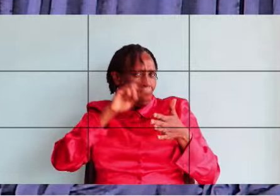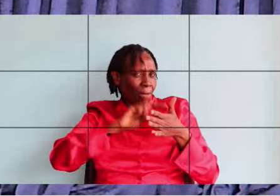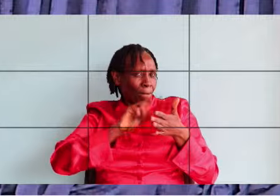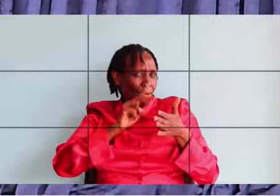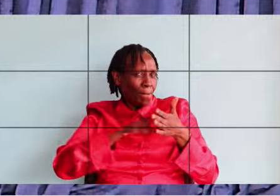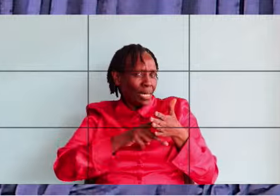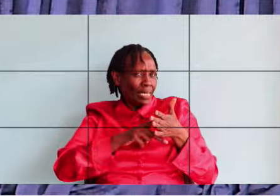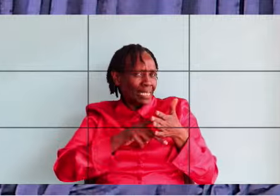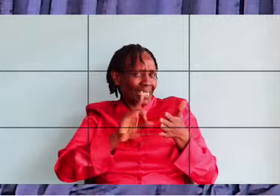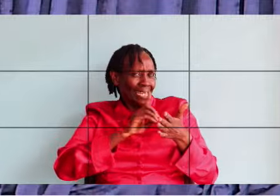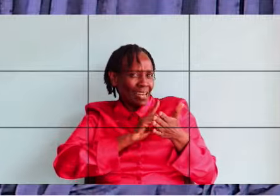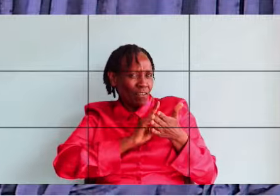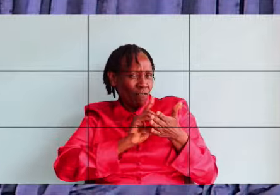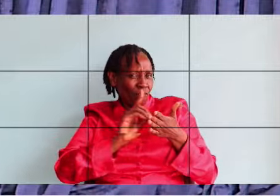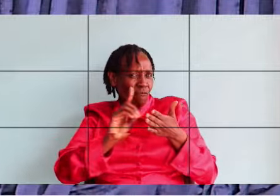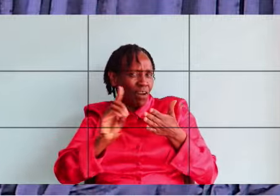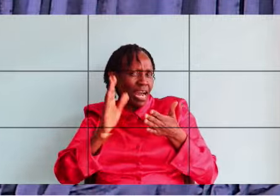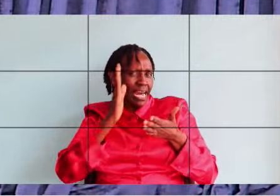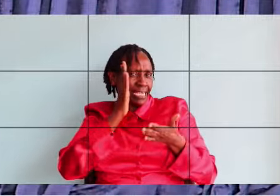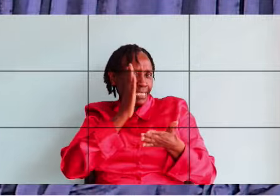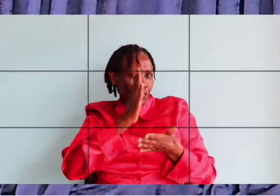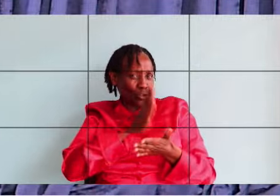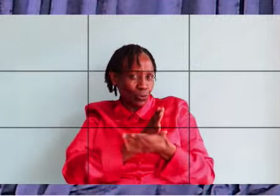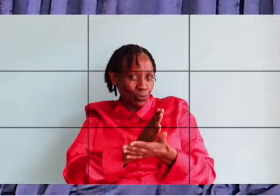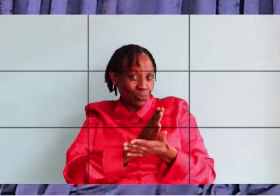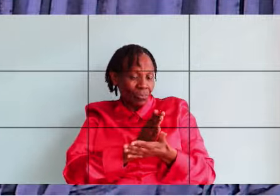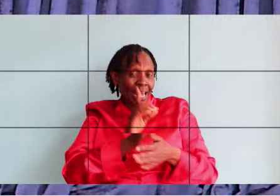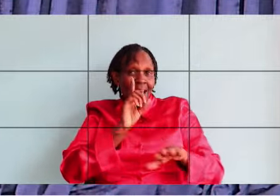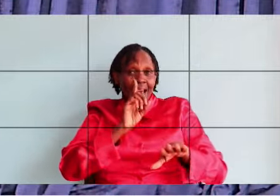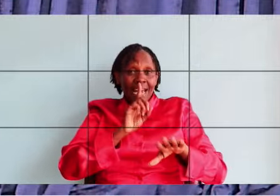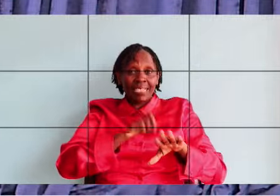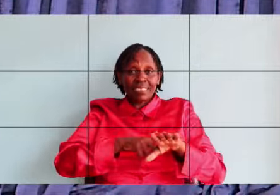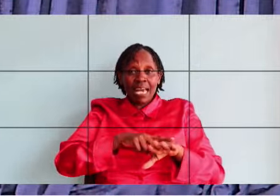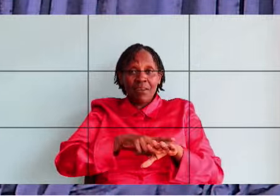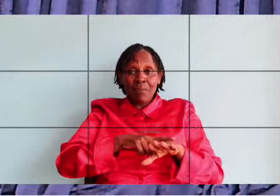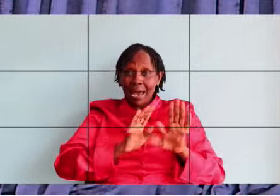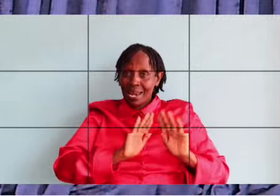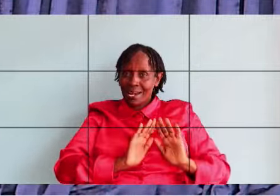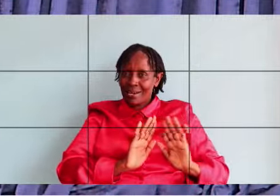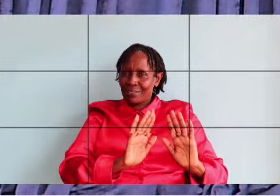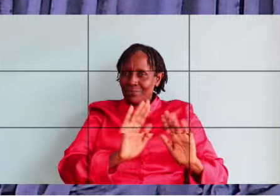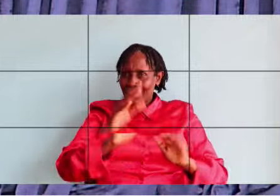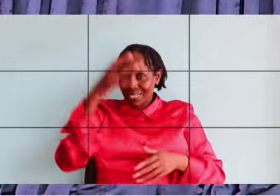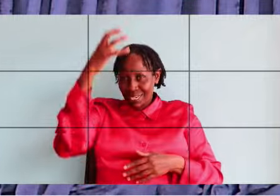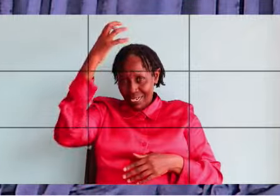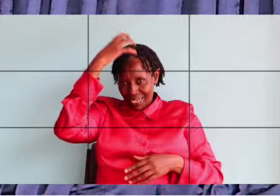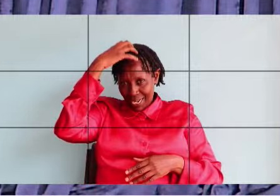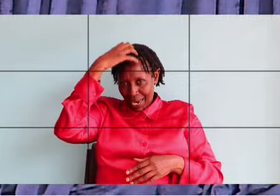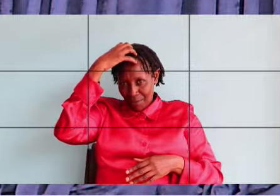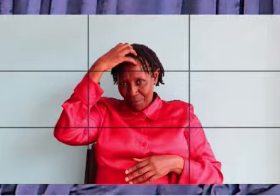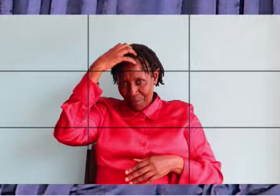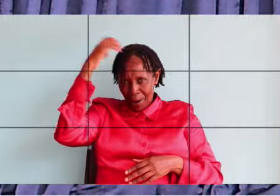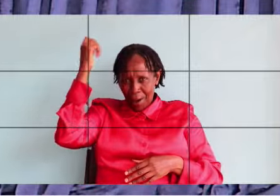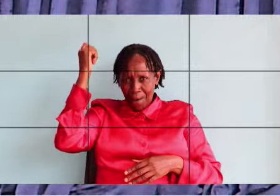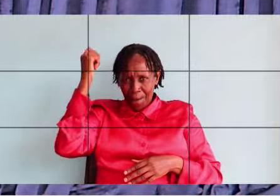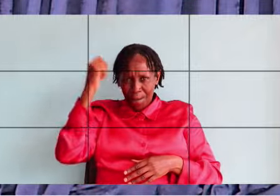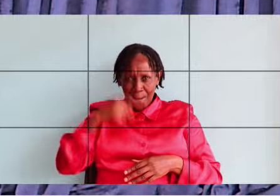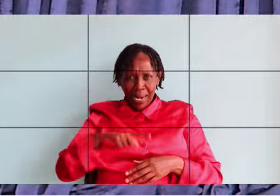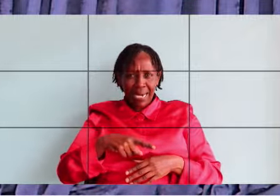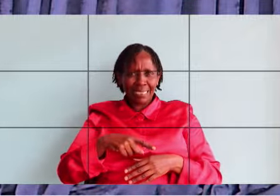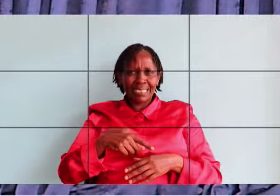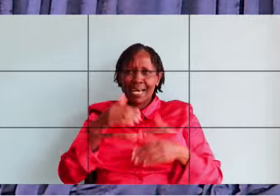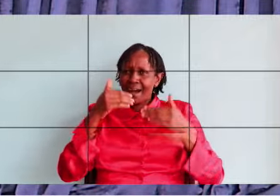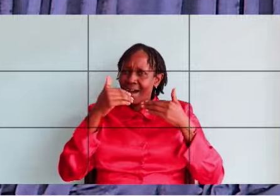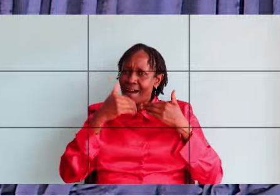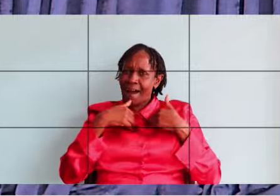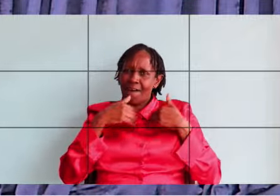that point. And by the time we left Lamu, our decision was made. This thing must be born. Praise the name